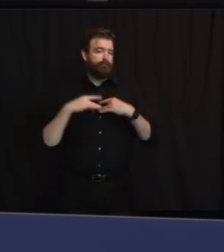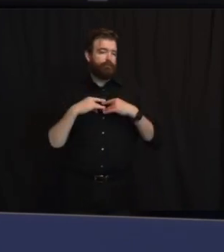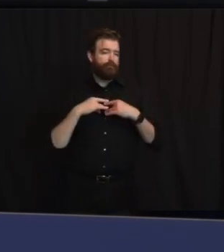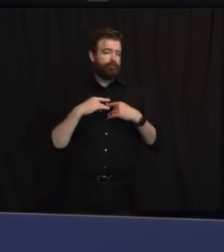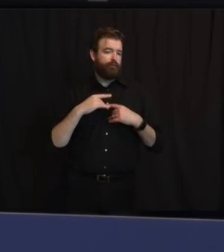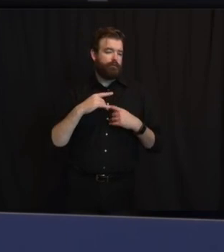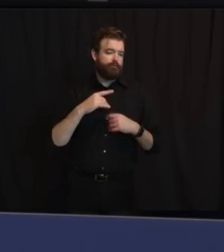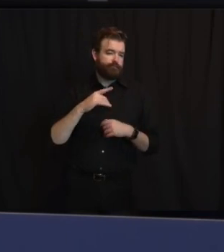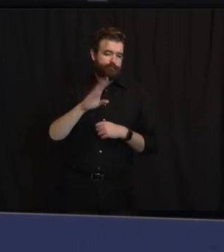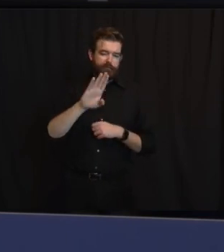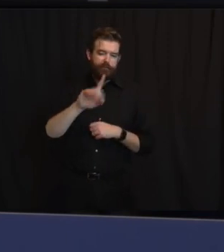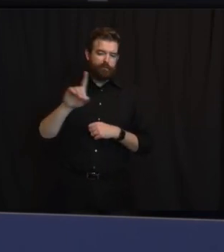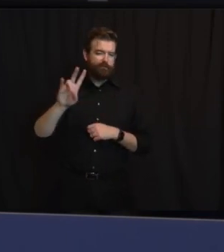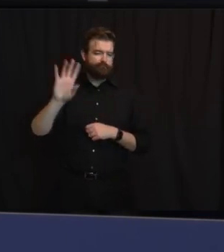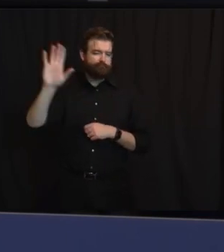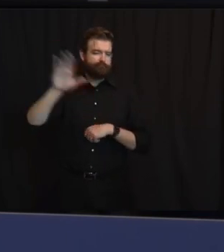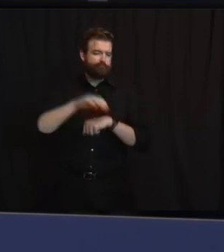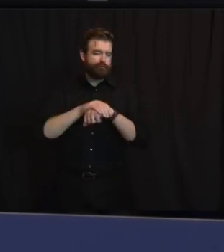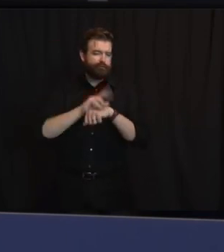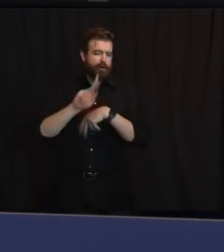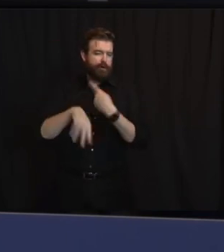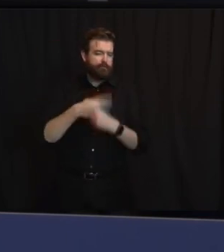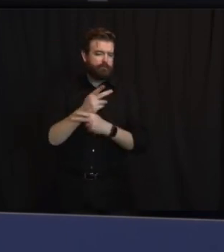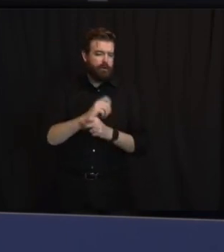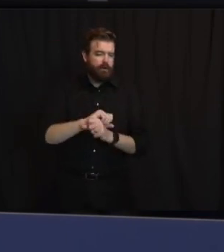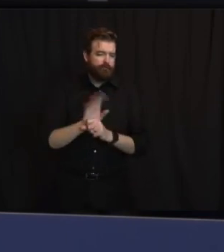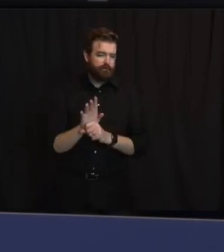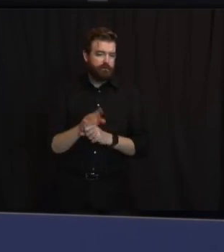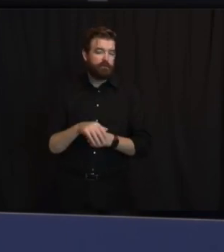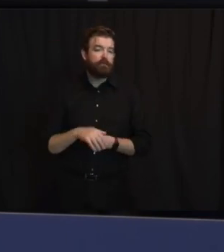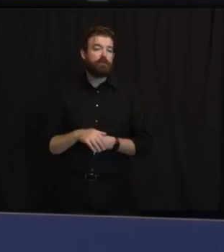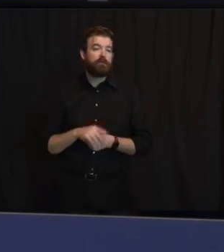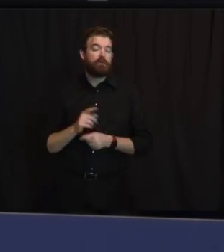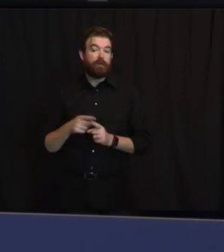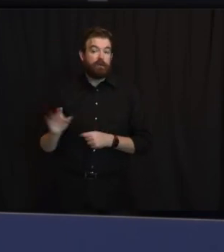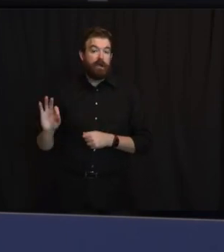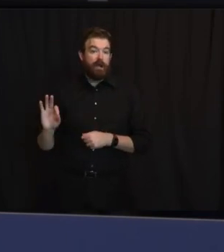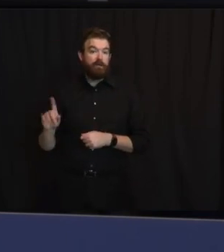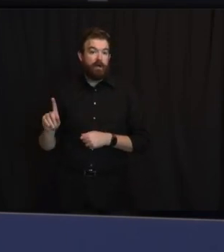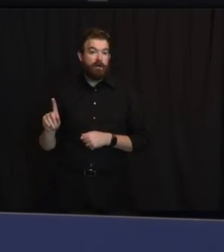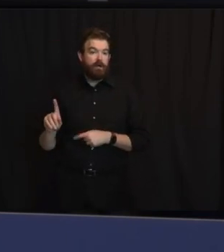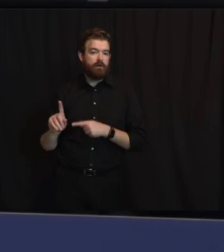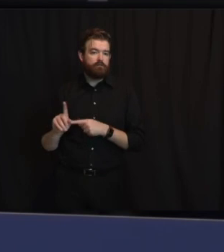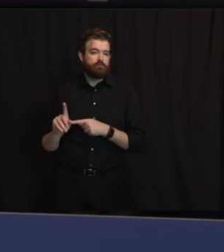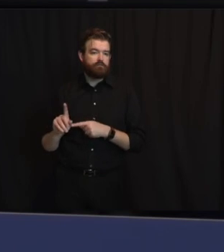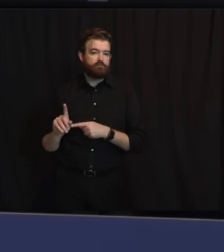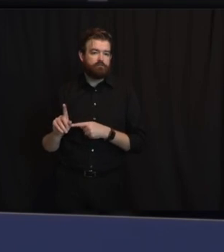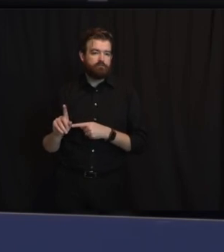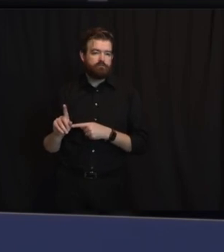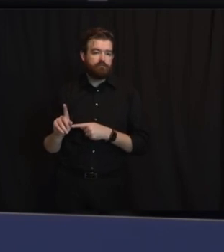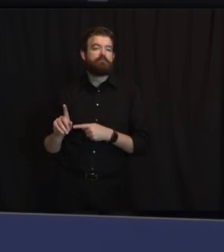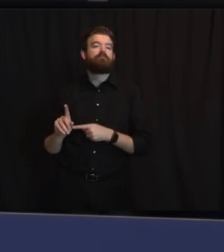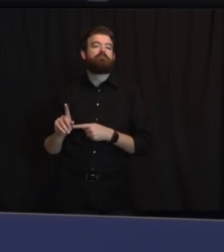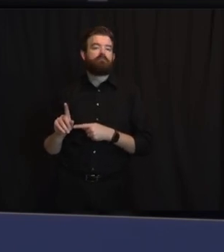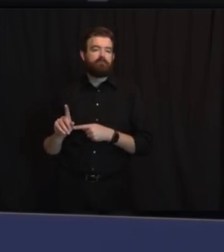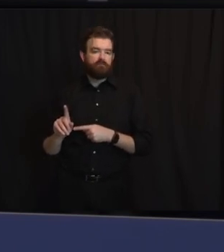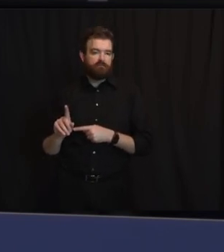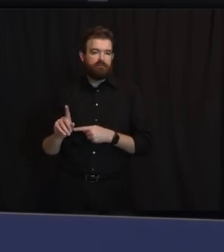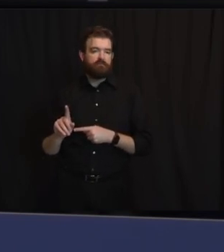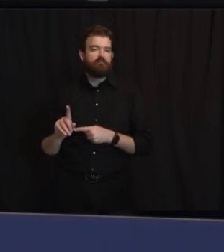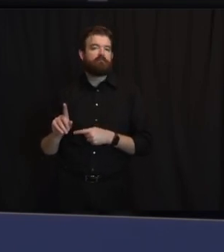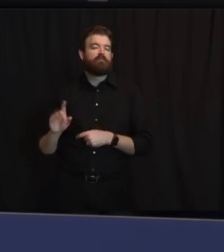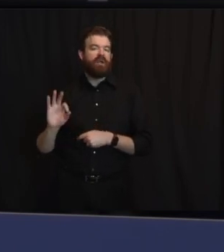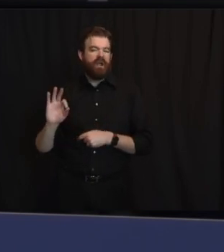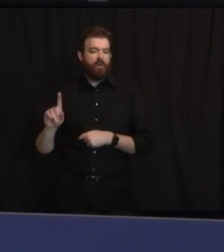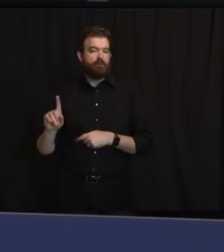of variants of concern, we have 91 reports of the Brazilian variant, or P1, 6 reports of South